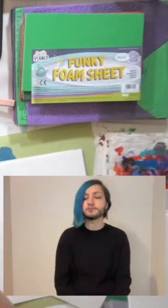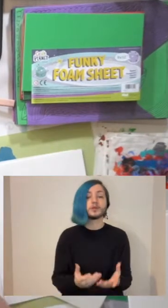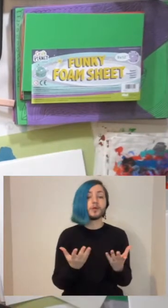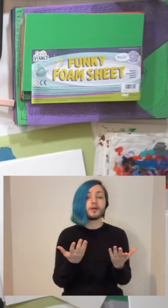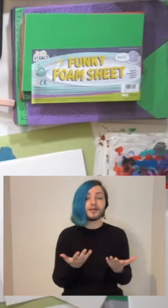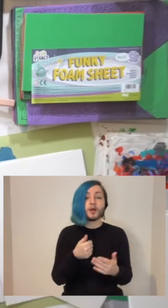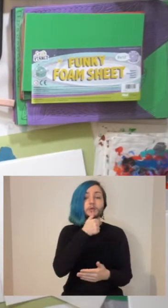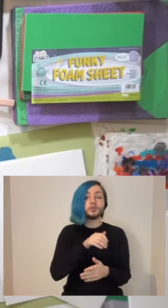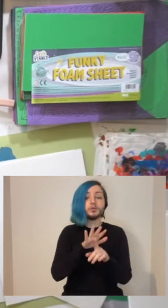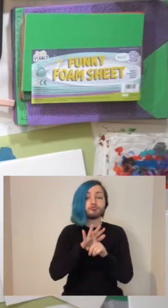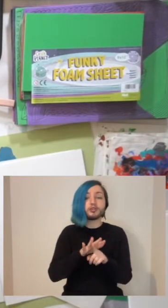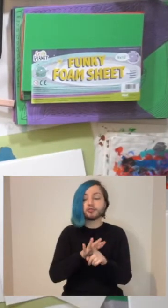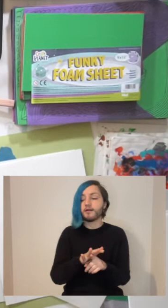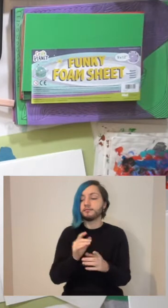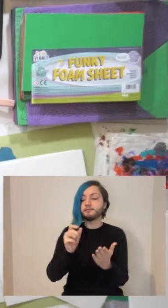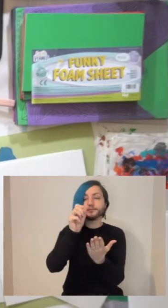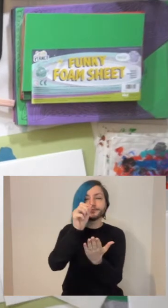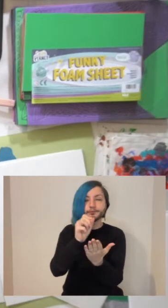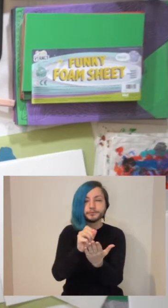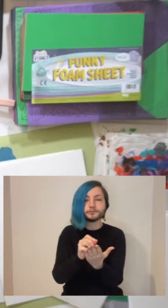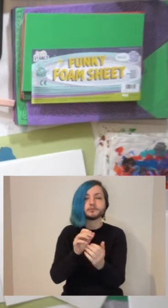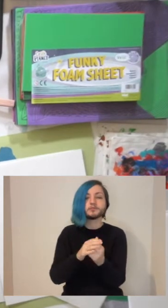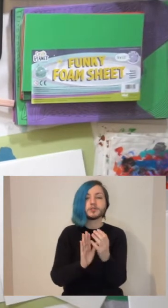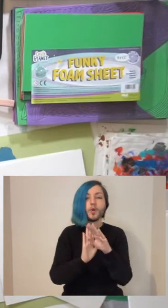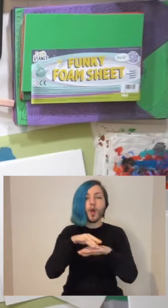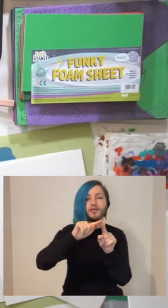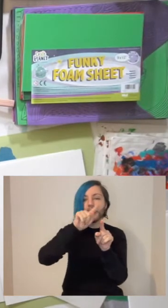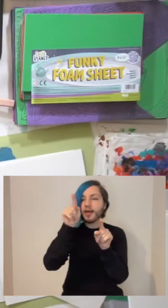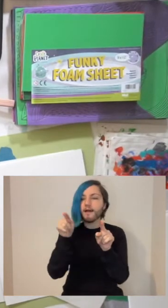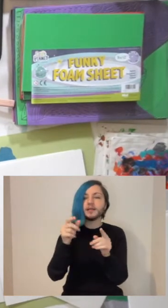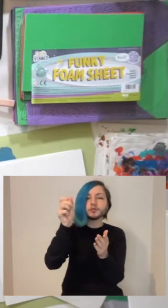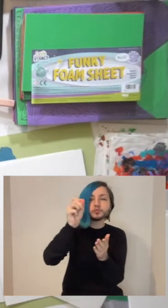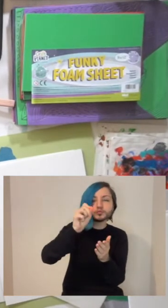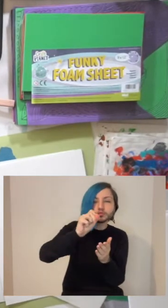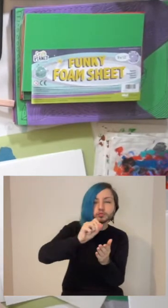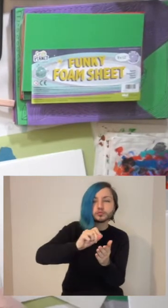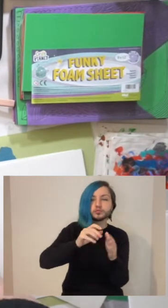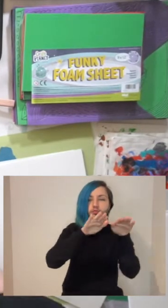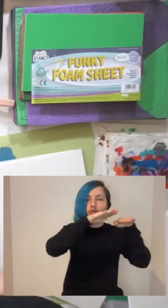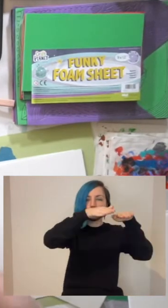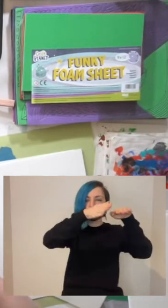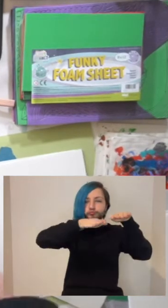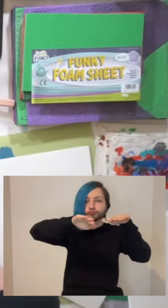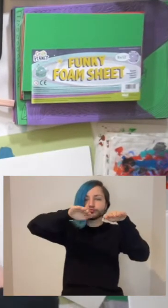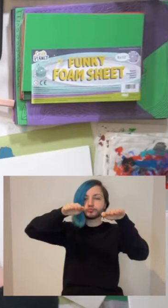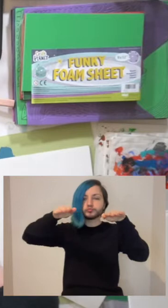With pressure, you score your lines